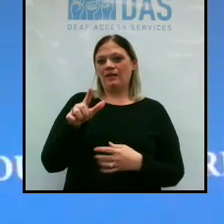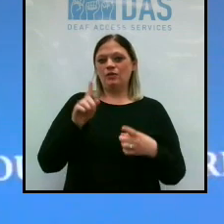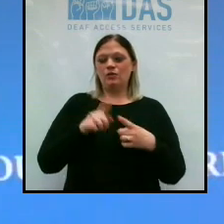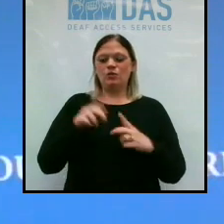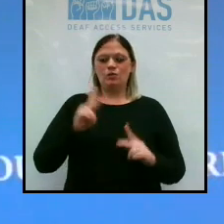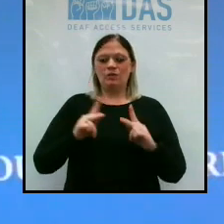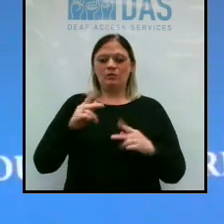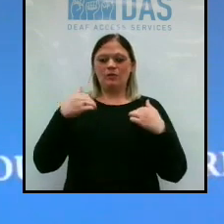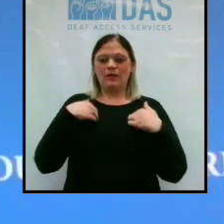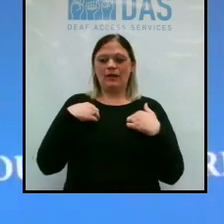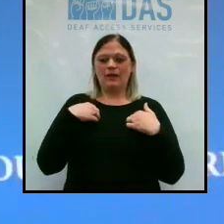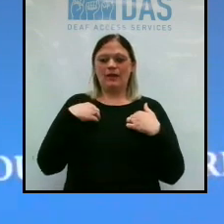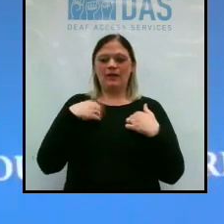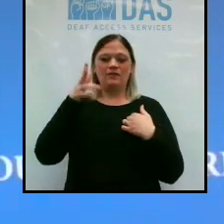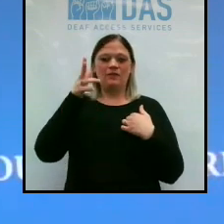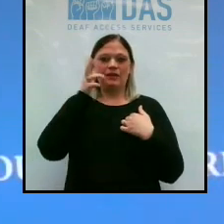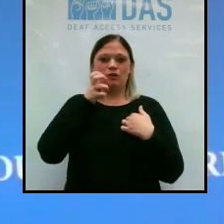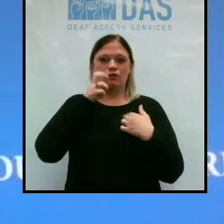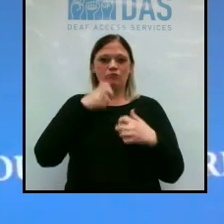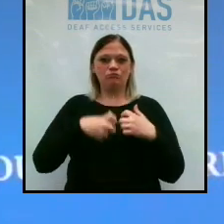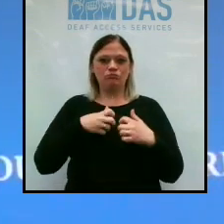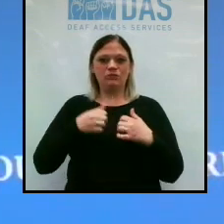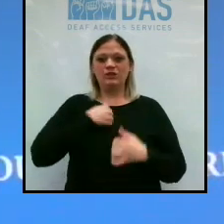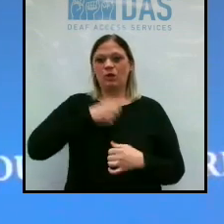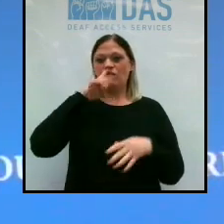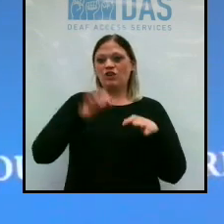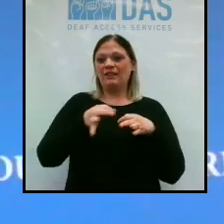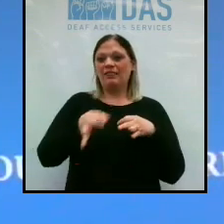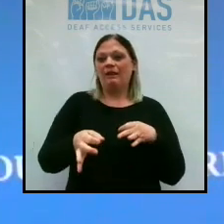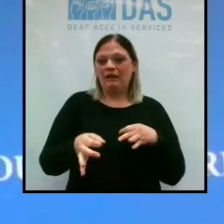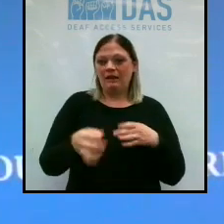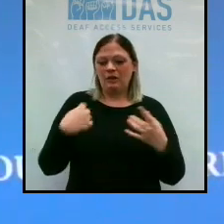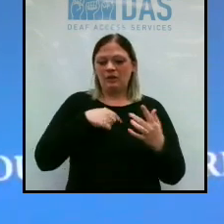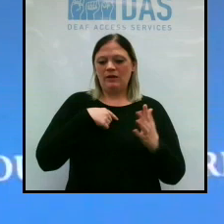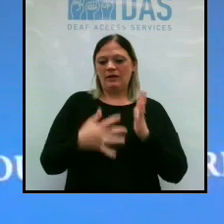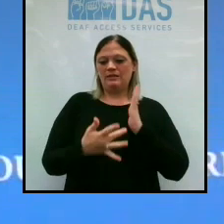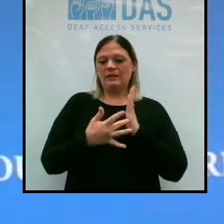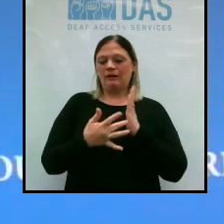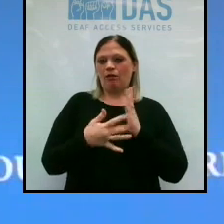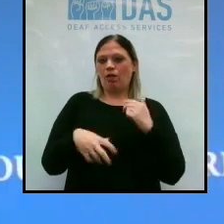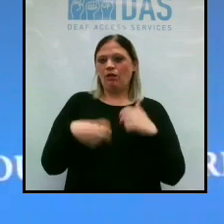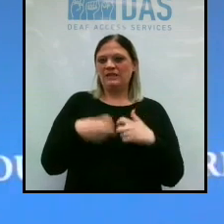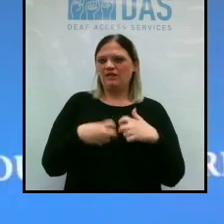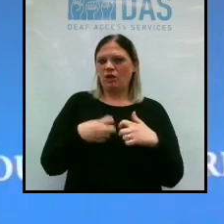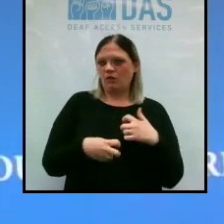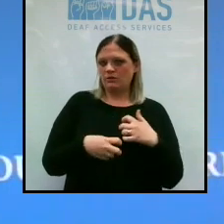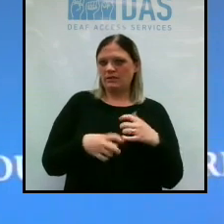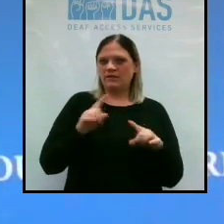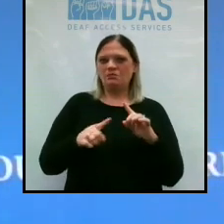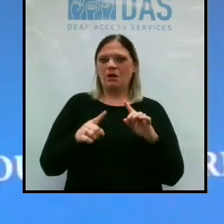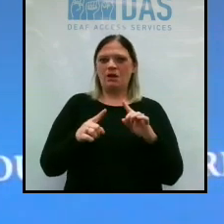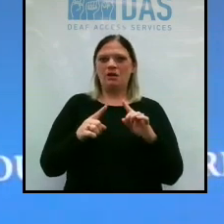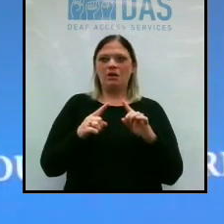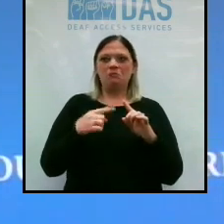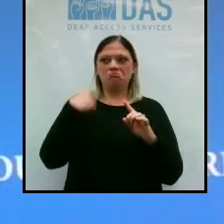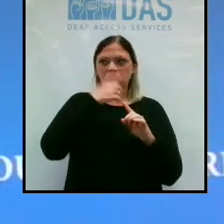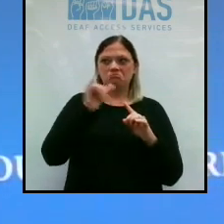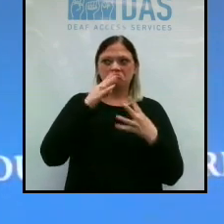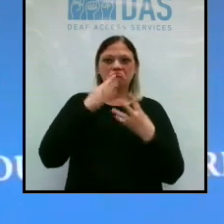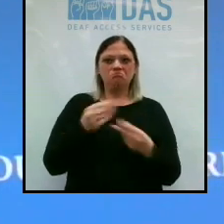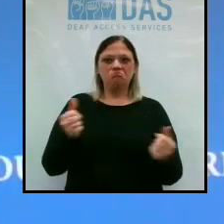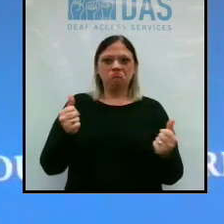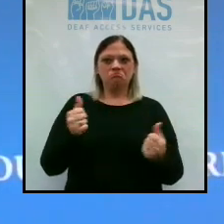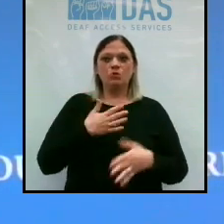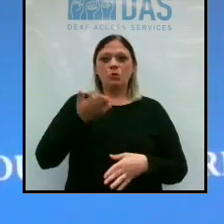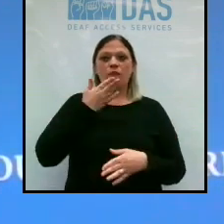hearing issue. Sorry for a little bit of delay. We were having a slight technical difficulty, but it appears to have been resolved. So thank